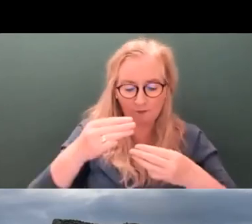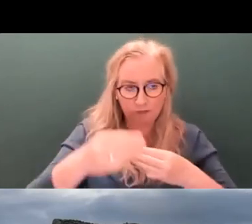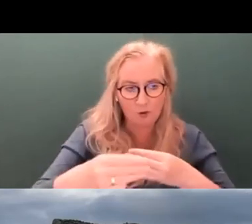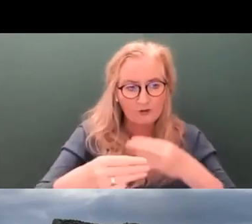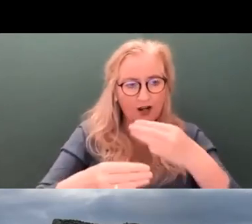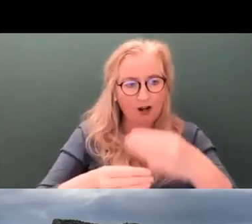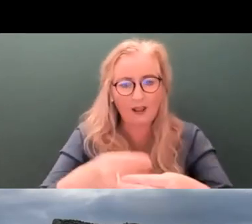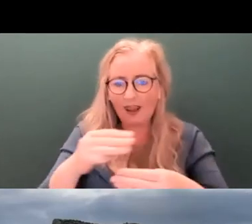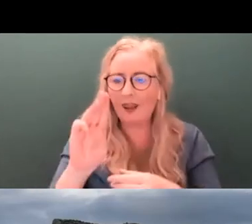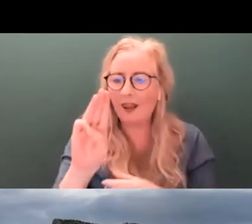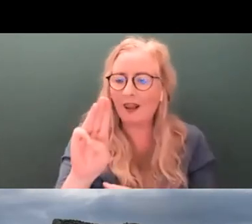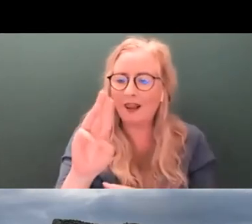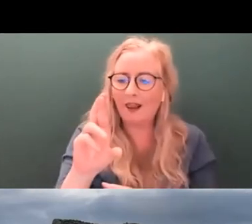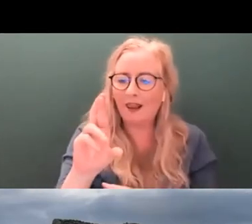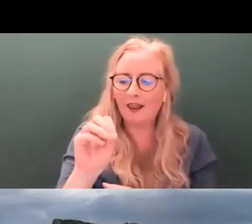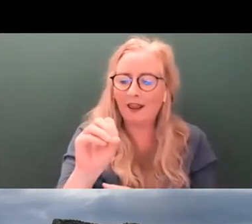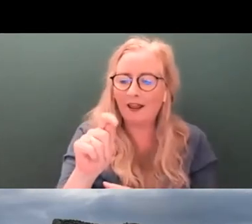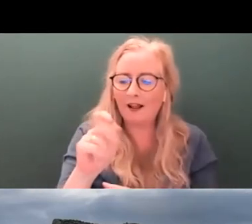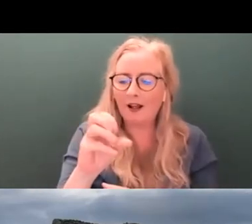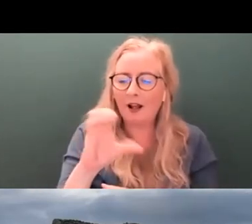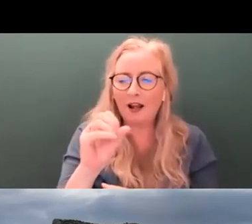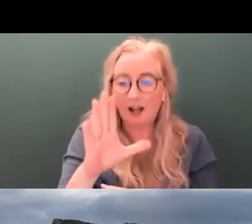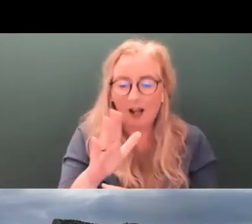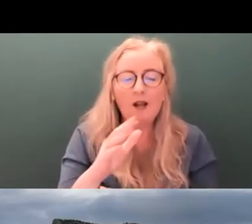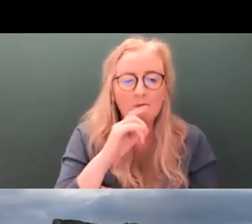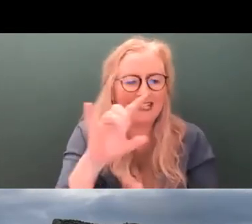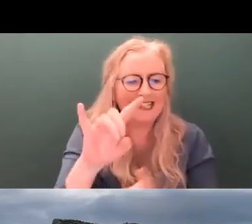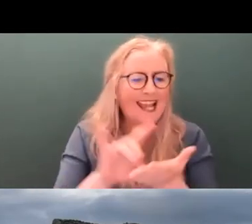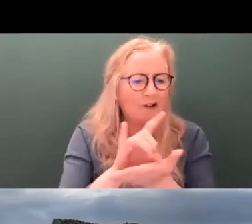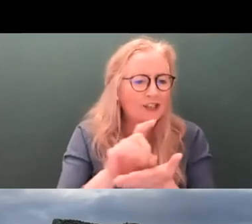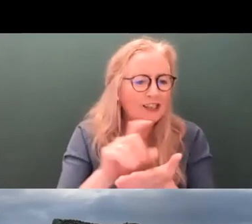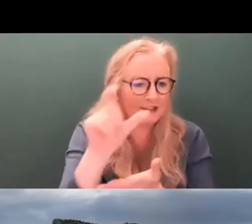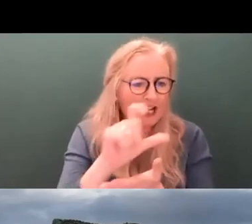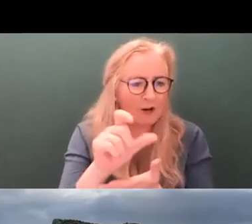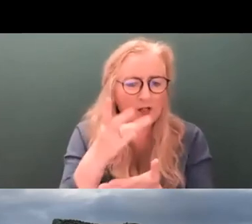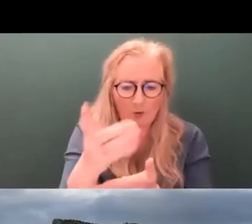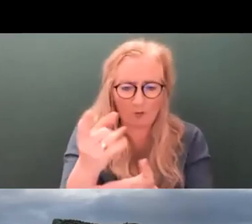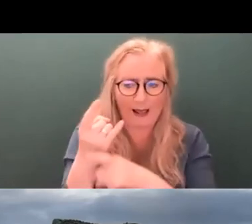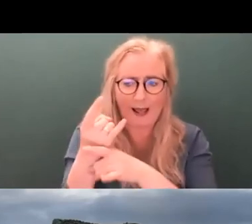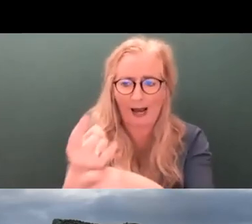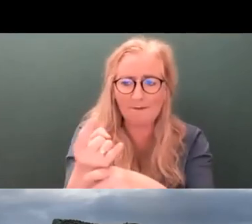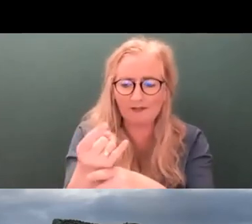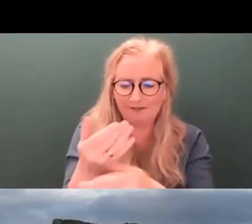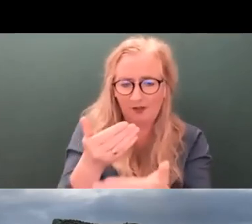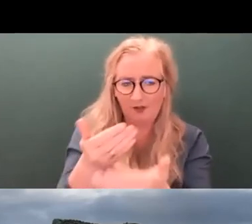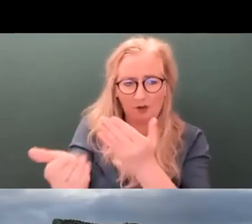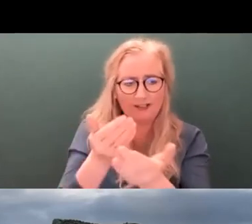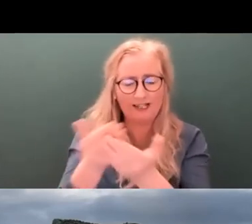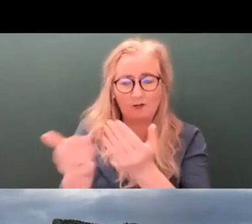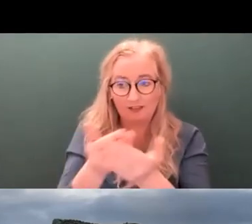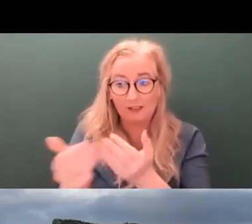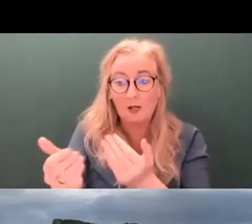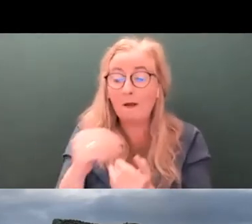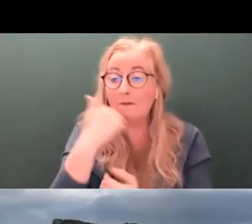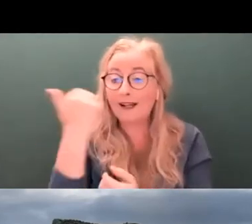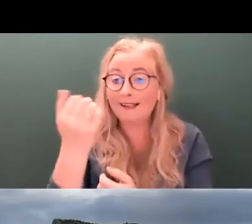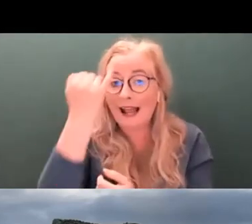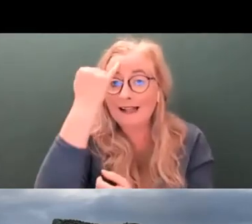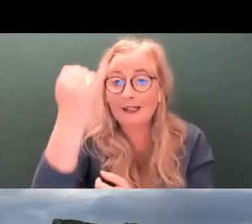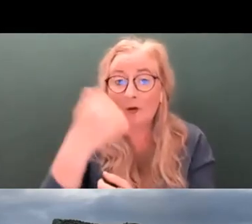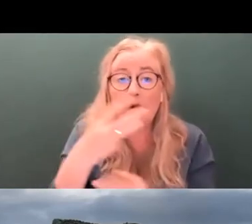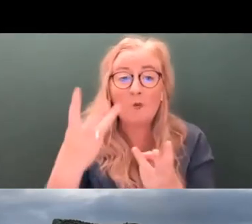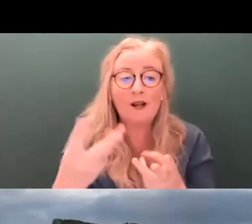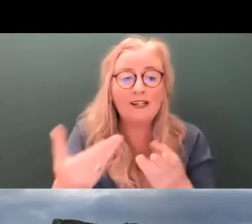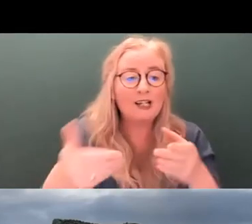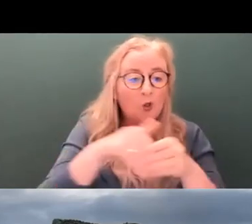speak, you know, always the Heritage Council there to help you to sort those out, because the idea is to be trying to include